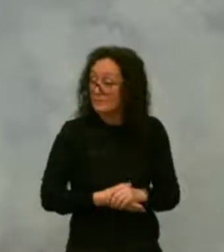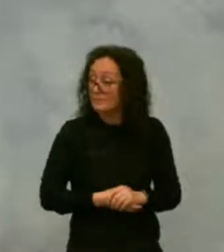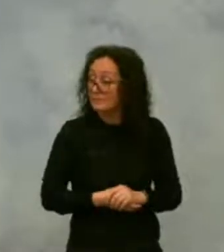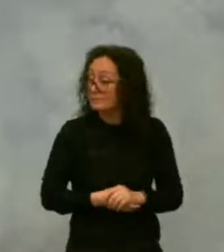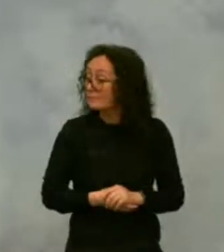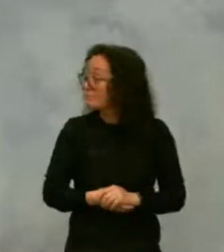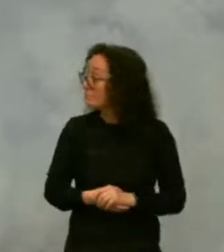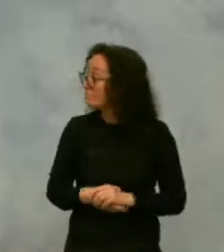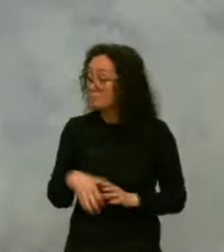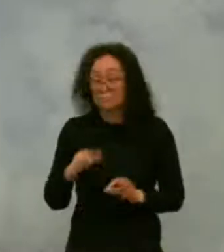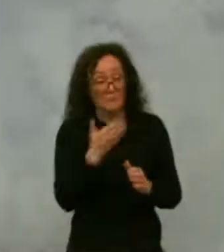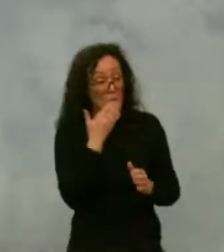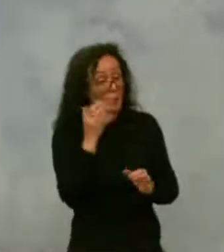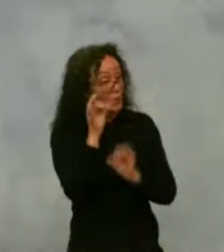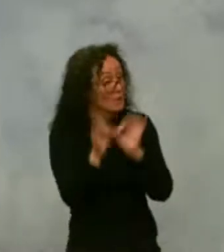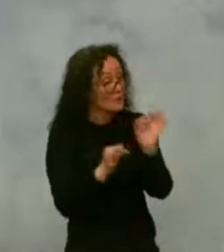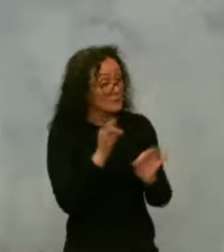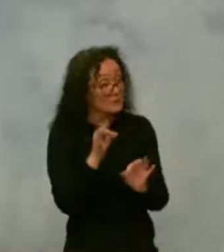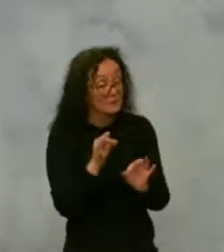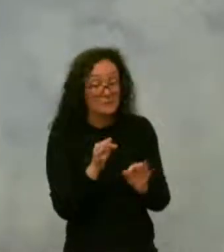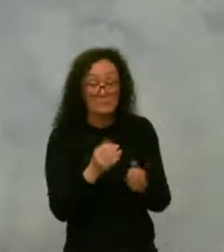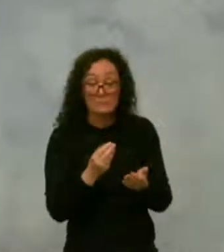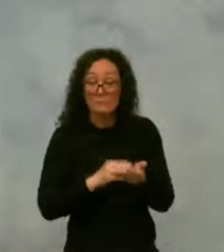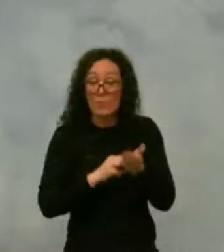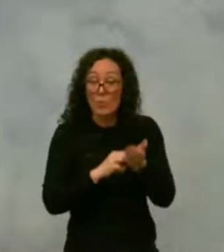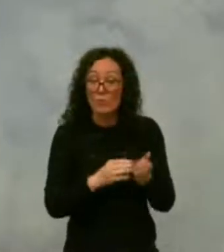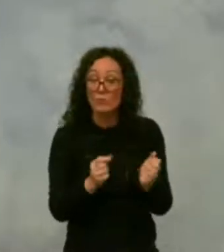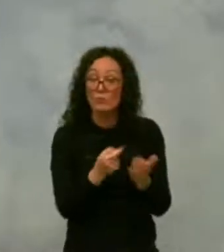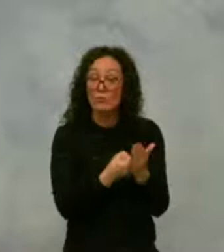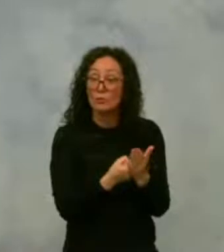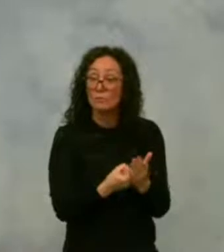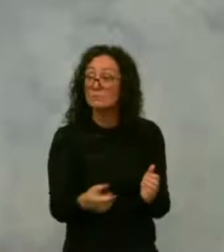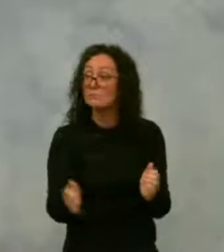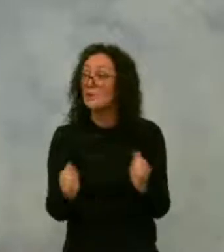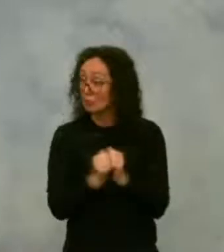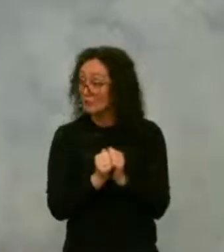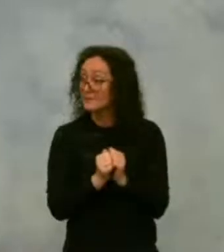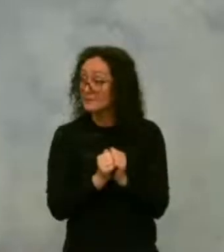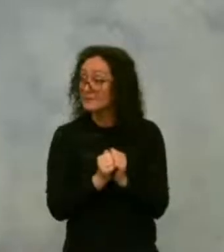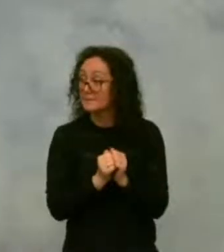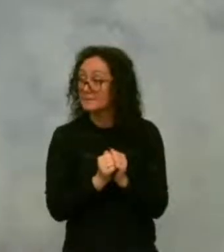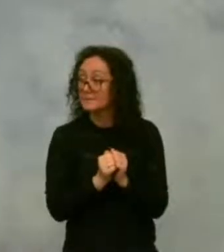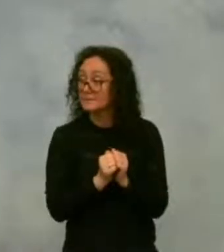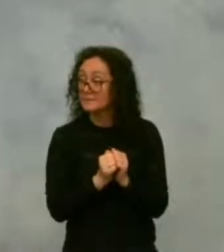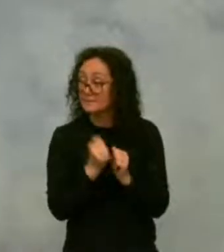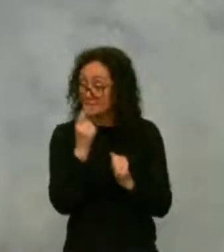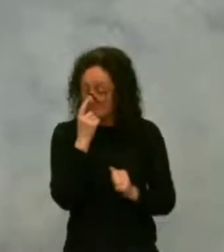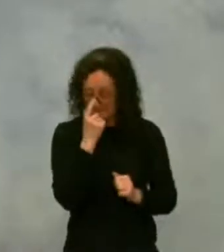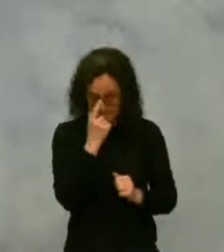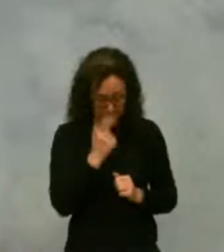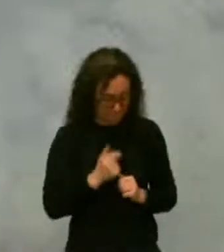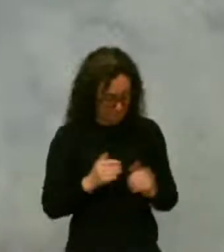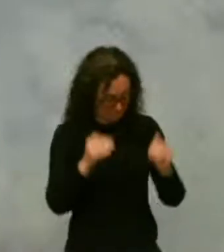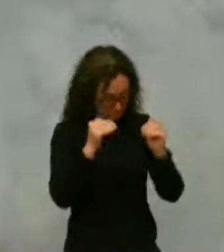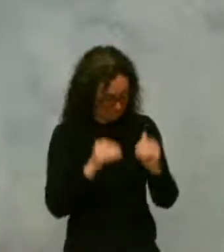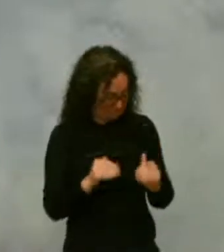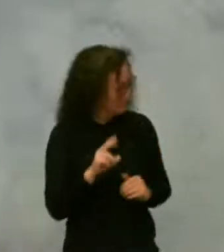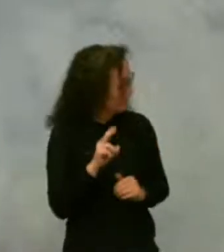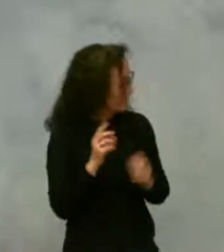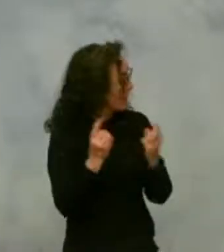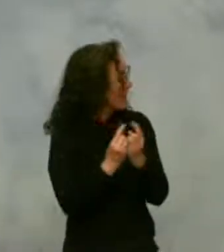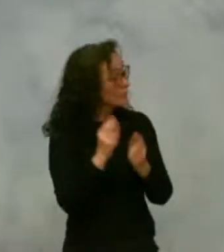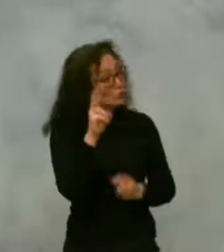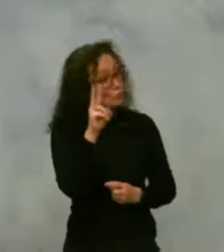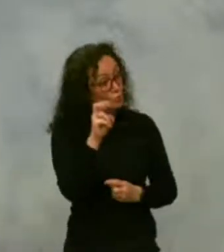I've no questions. Can I move the report, please? Agreed. We'll move on to item 12,